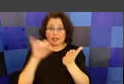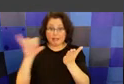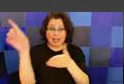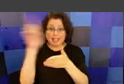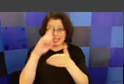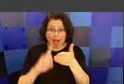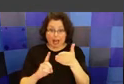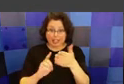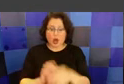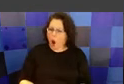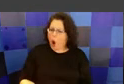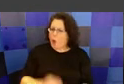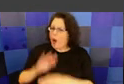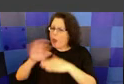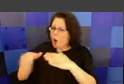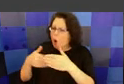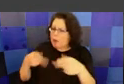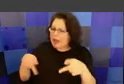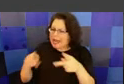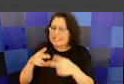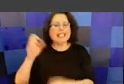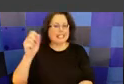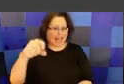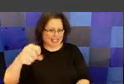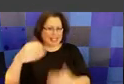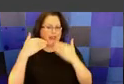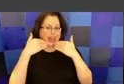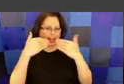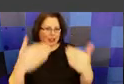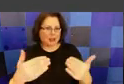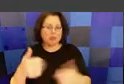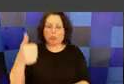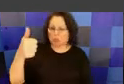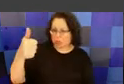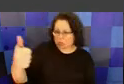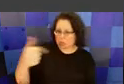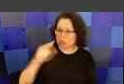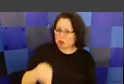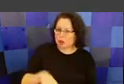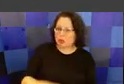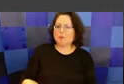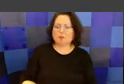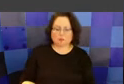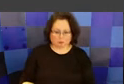just of the whole site. Yeah, thank you. Sure.